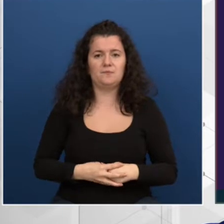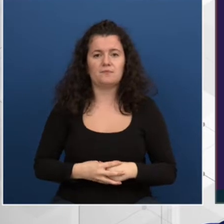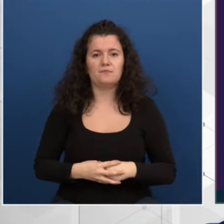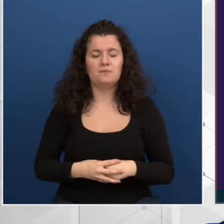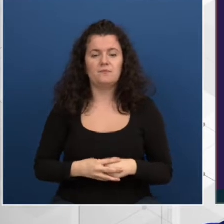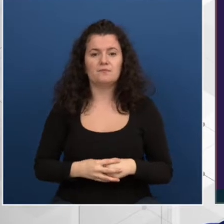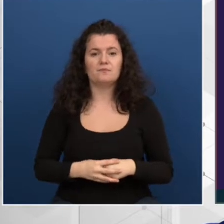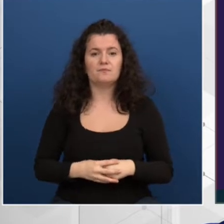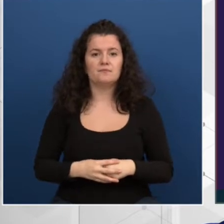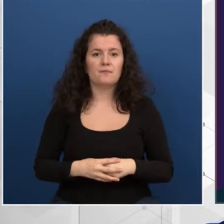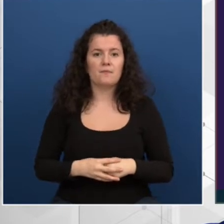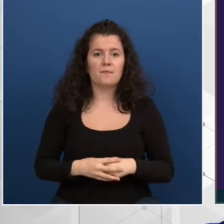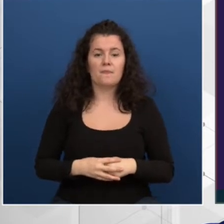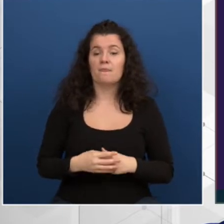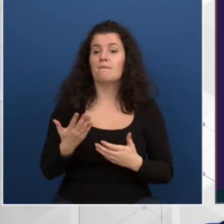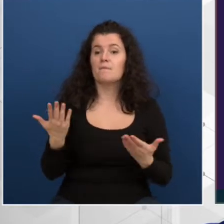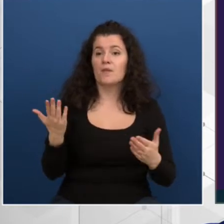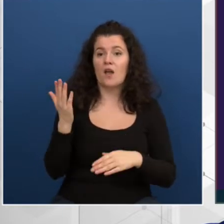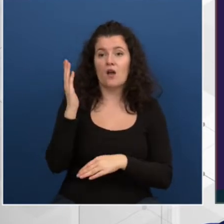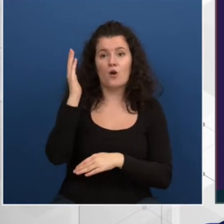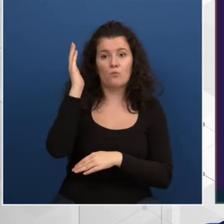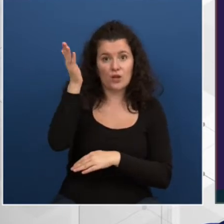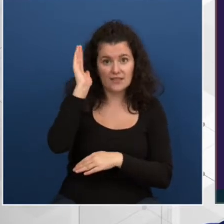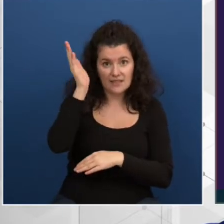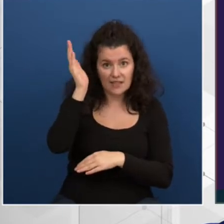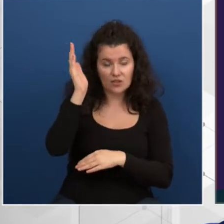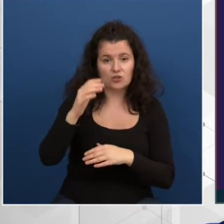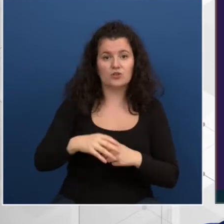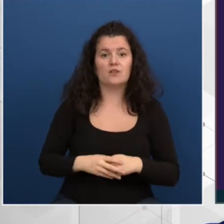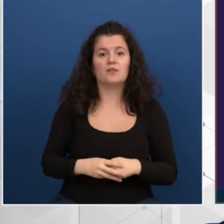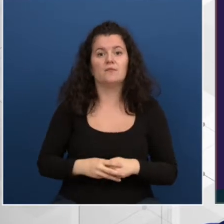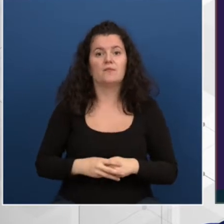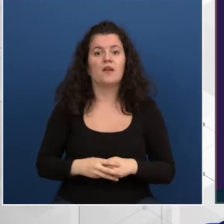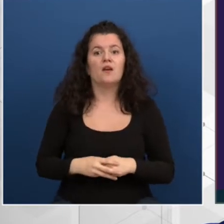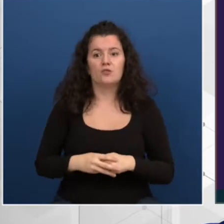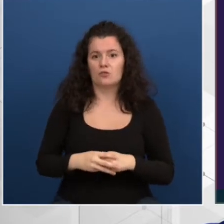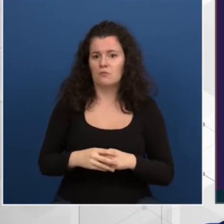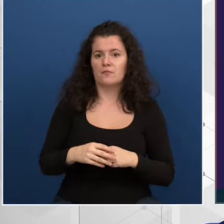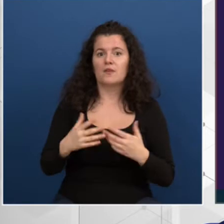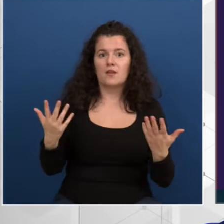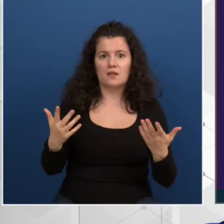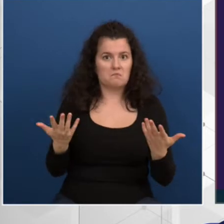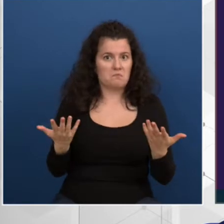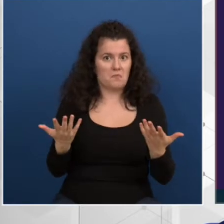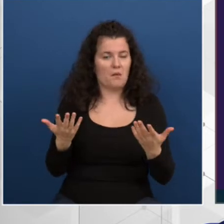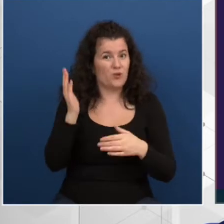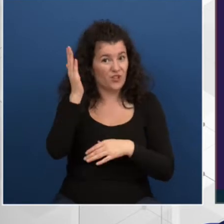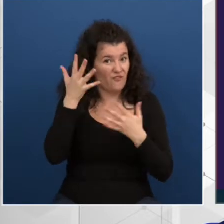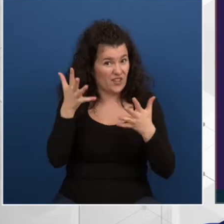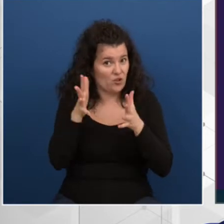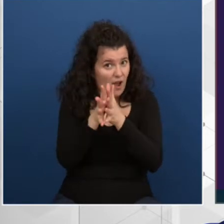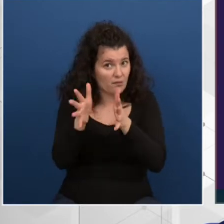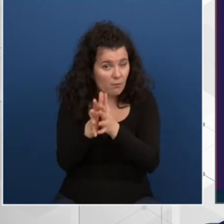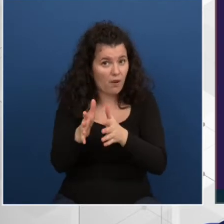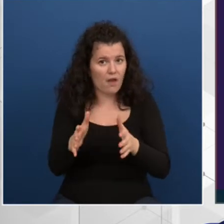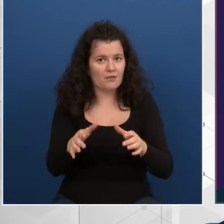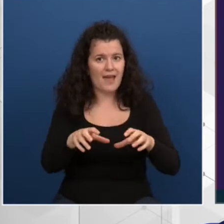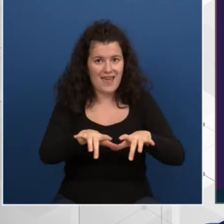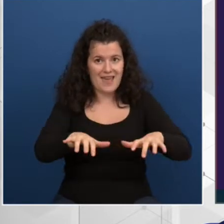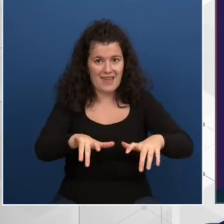issues. Earlier in the presentation, we talked about users who navigate by keyboard. Is there anything we can do to check if our sites are accessible for